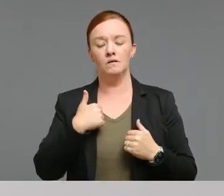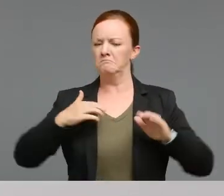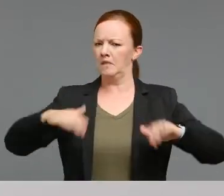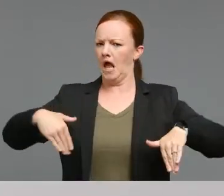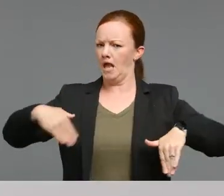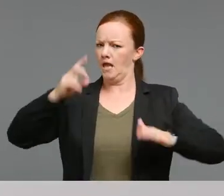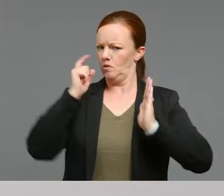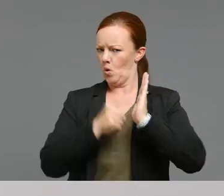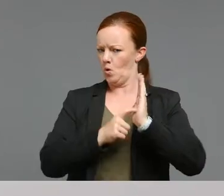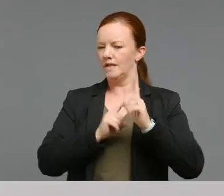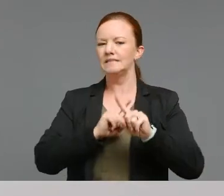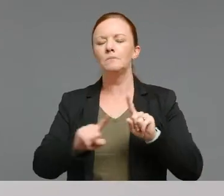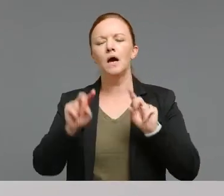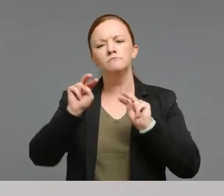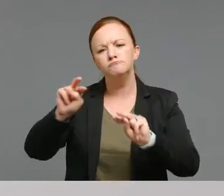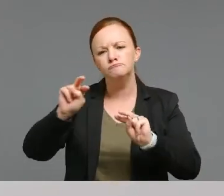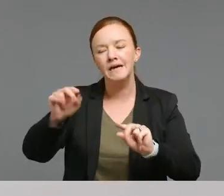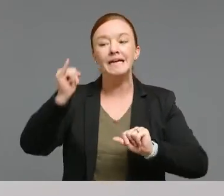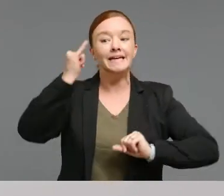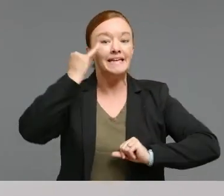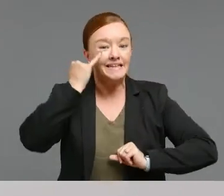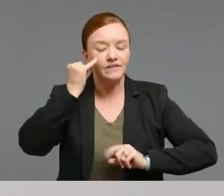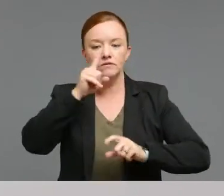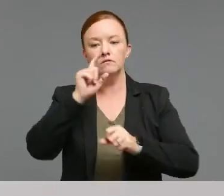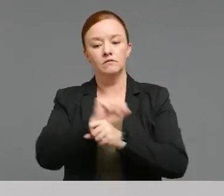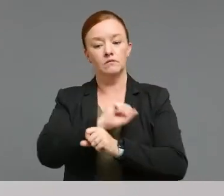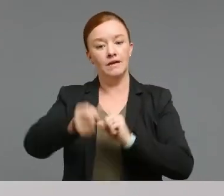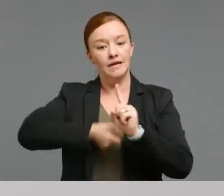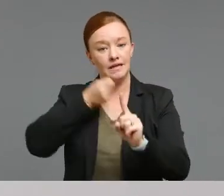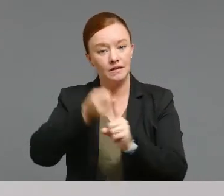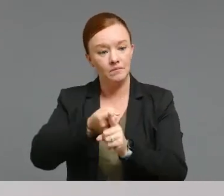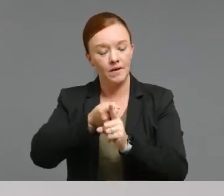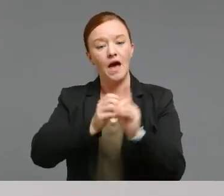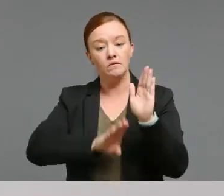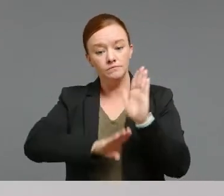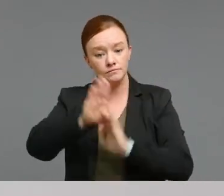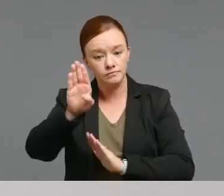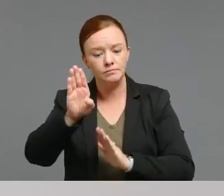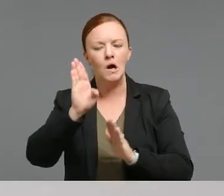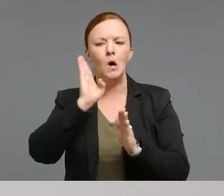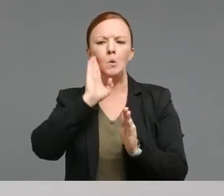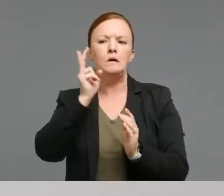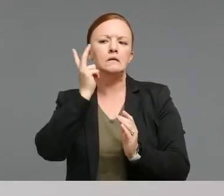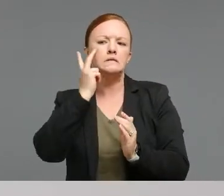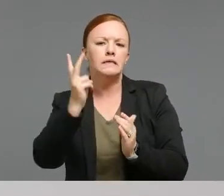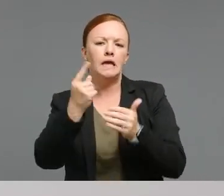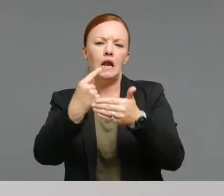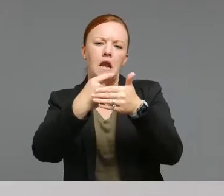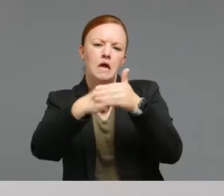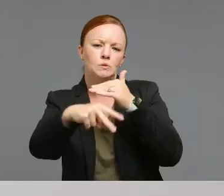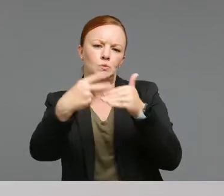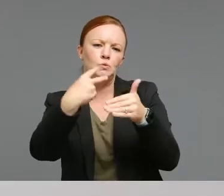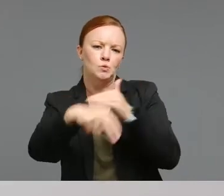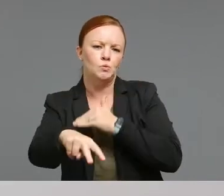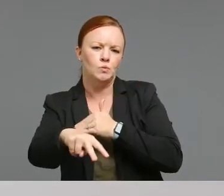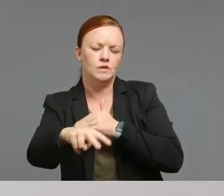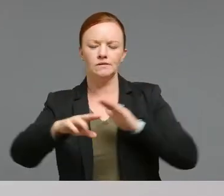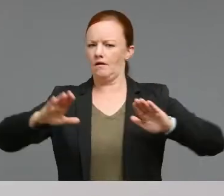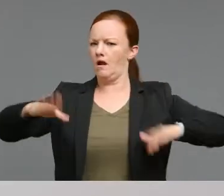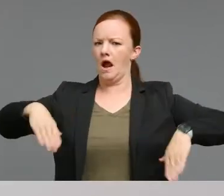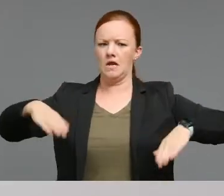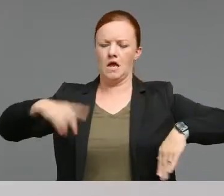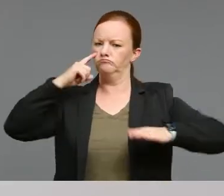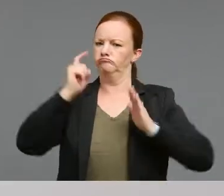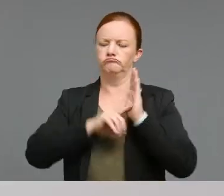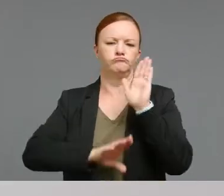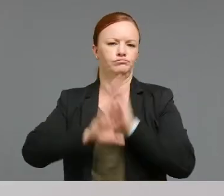anticipate probably starting to see if there were any effects next week or the week after in our data. We haven't seen anything